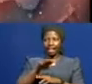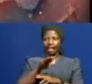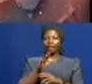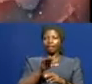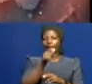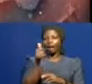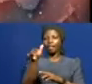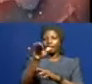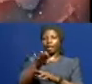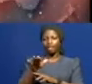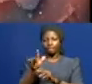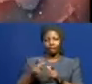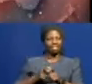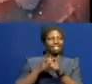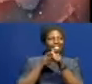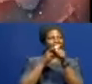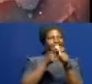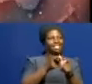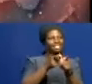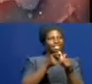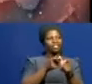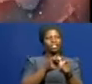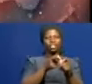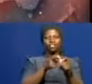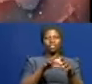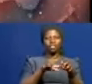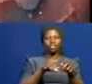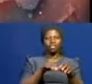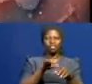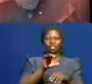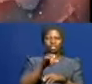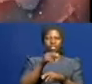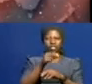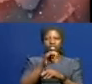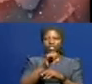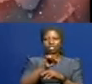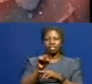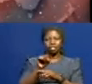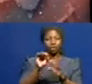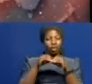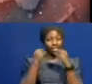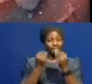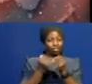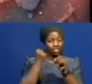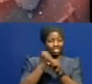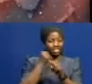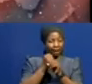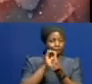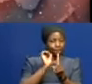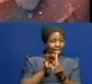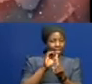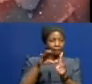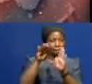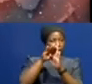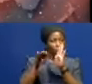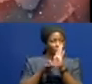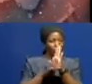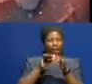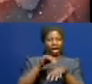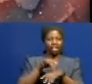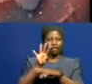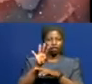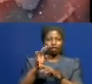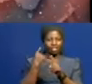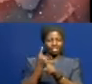elsewhere, the gift of Chase organization conducted a Chase mentorship program at four different